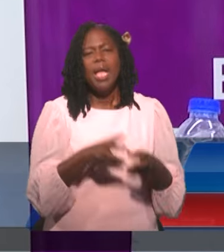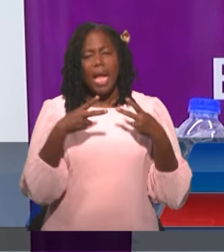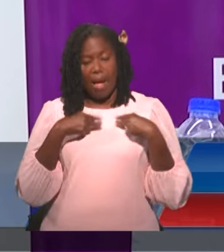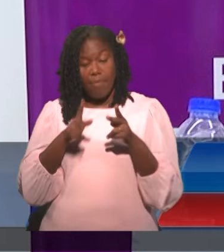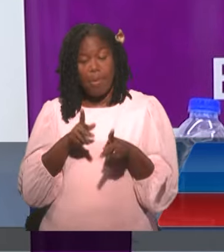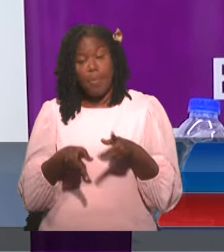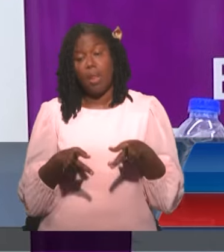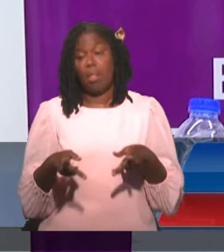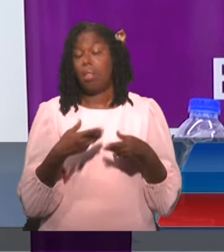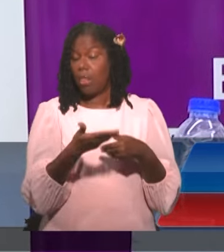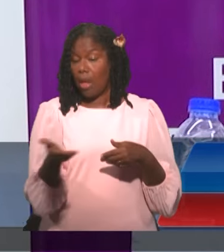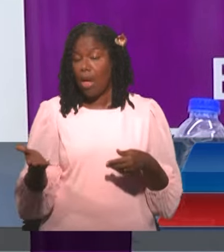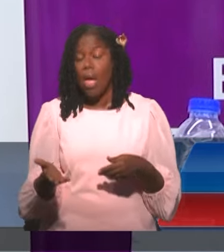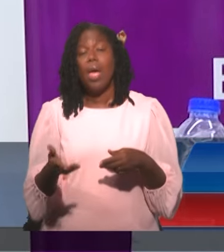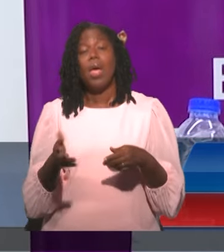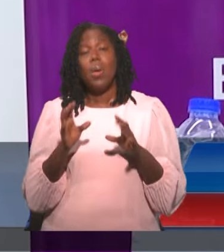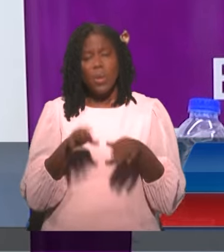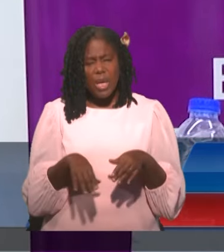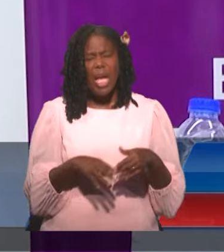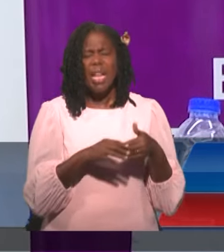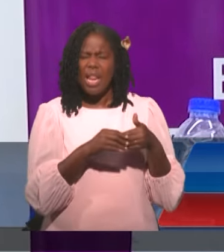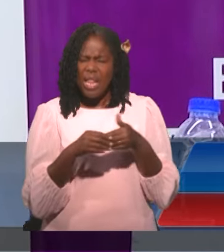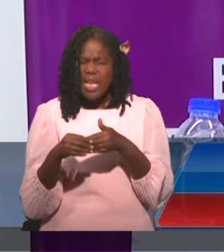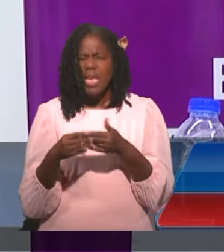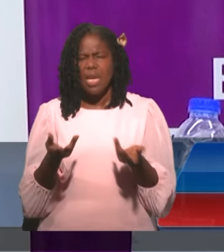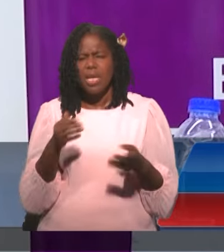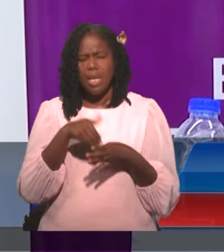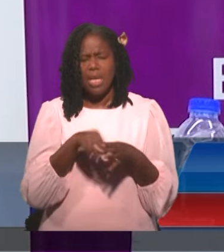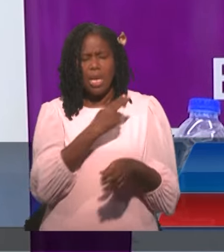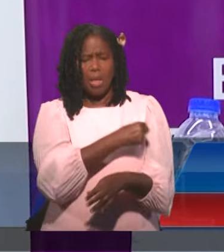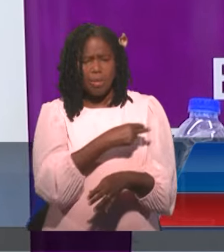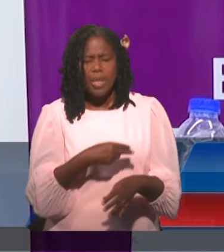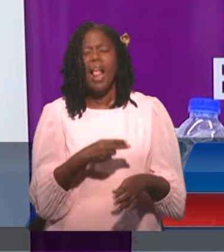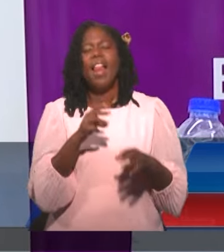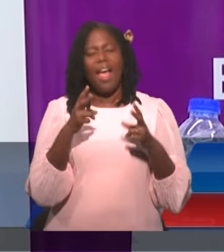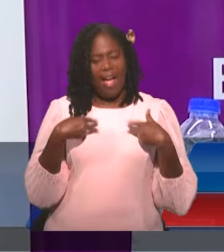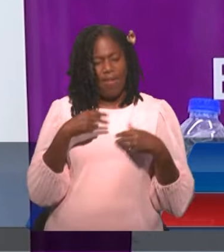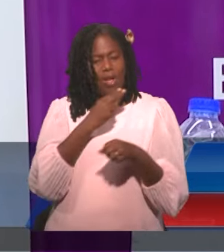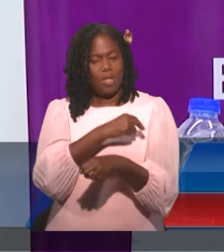have led a commissioning exercise and had it up and operational today.